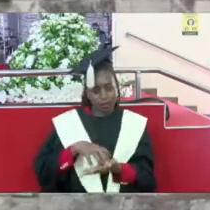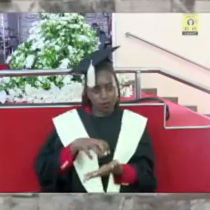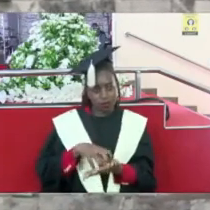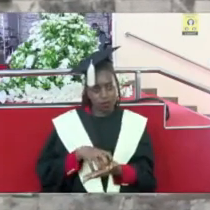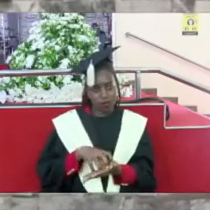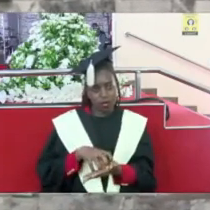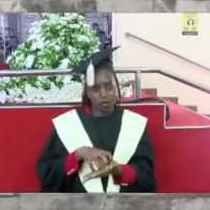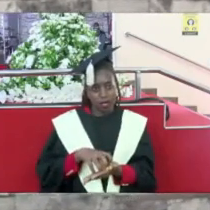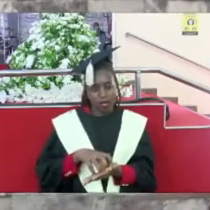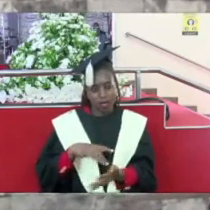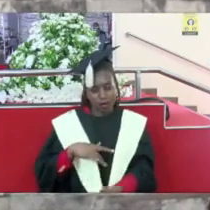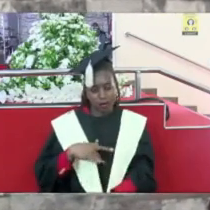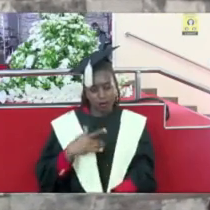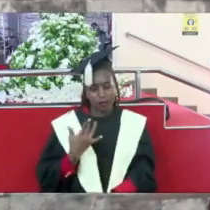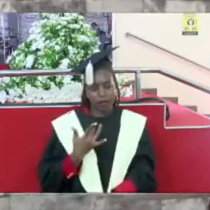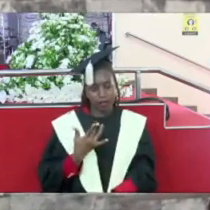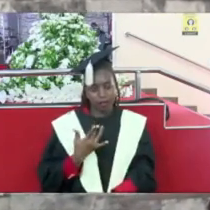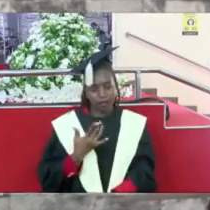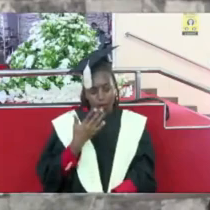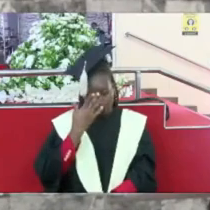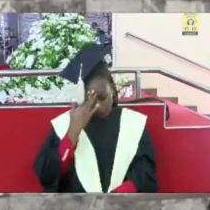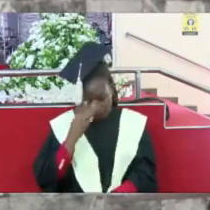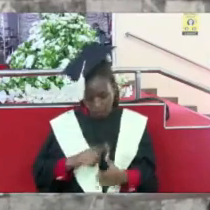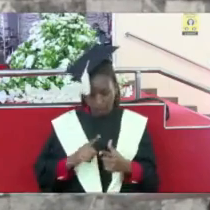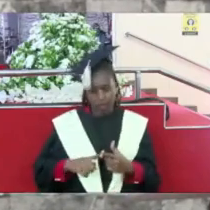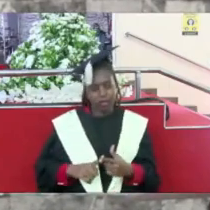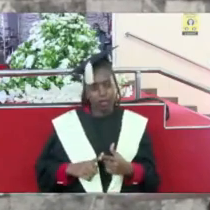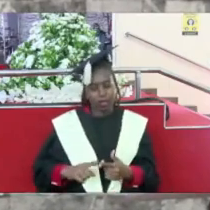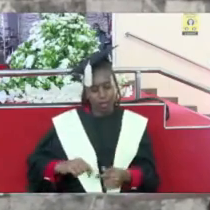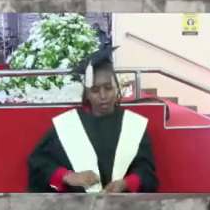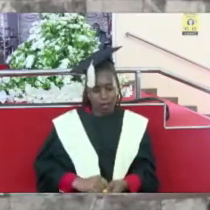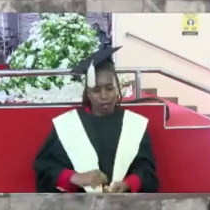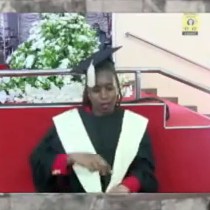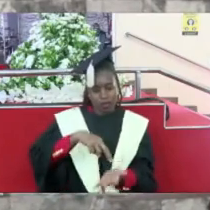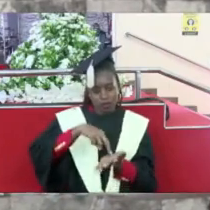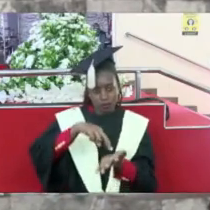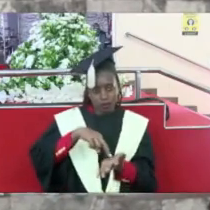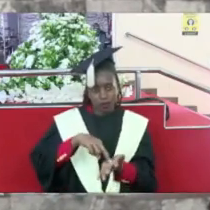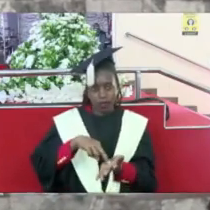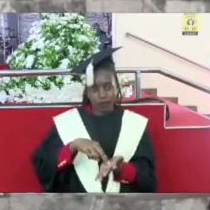humiliated, he was able to rise up. He was ready to come out and declare, I